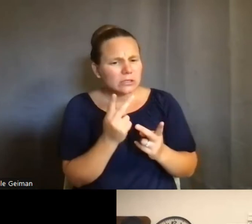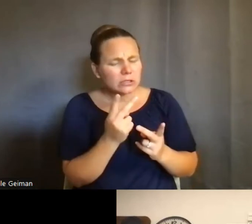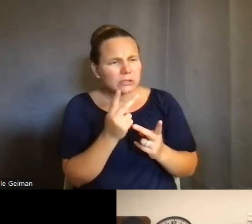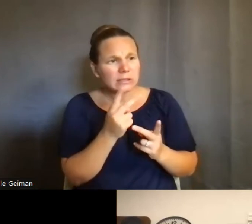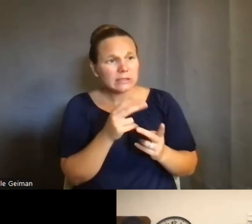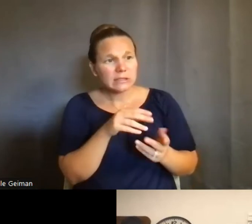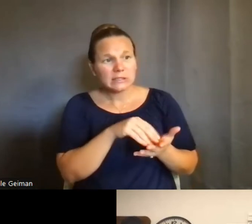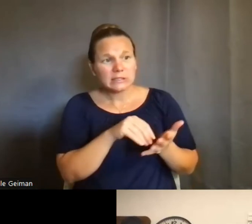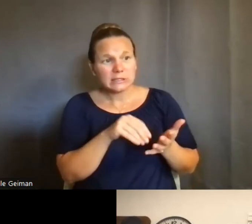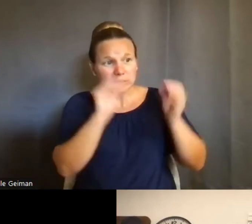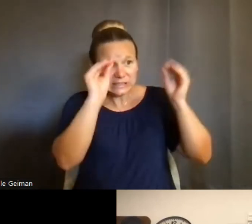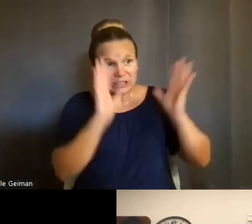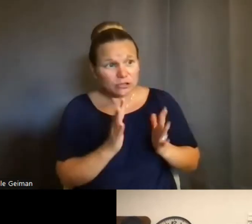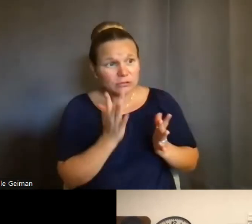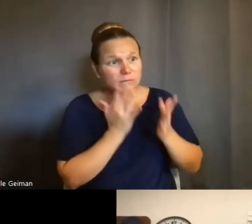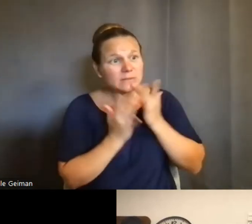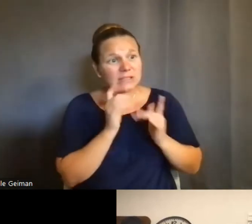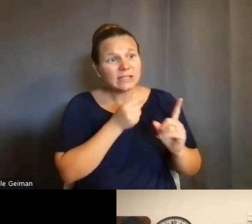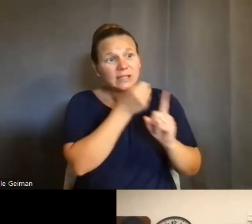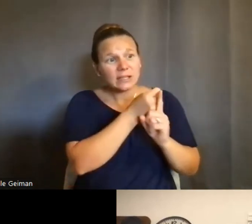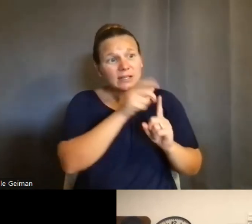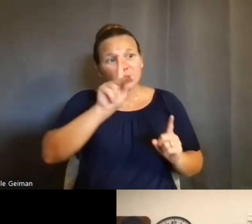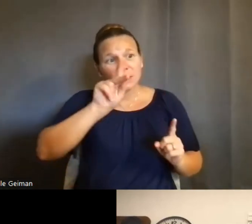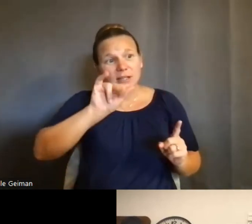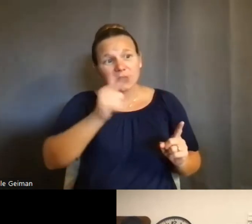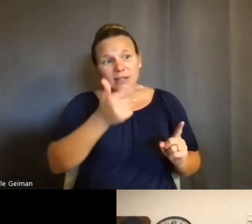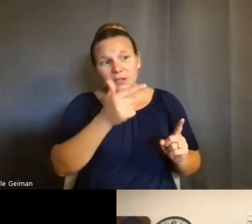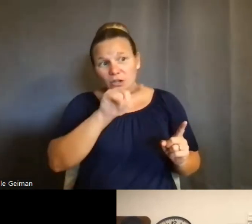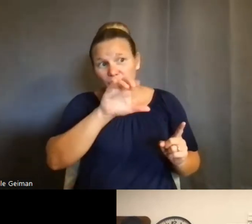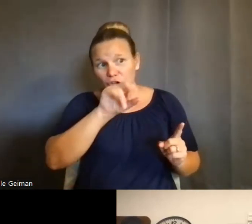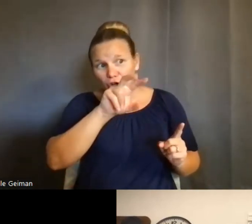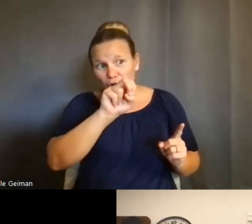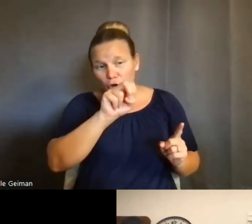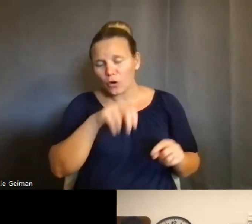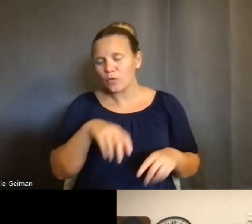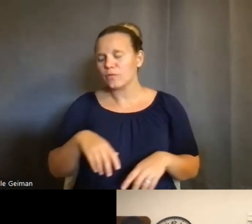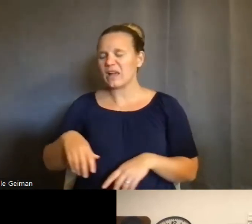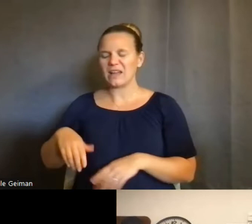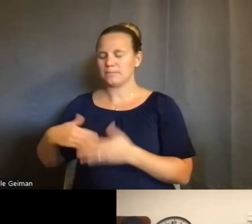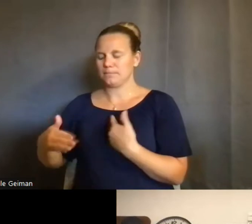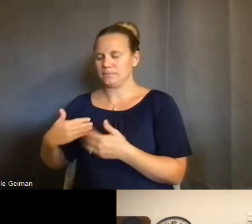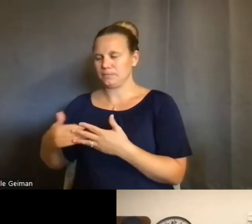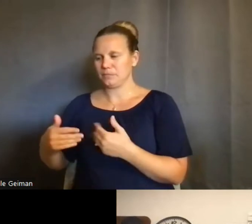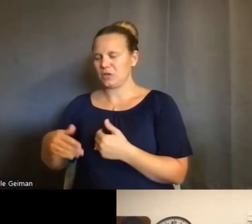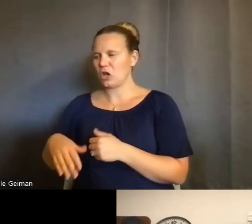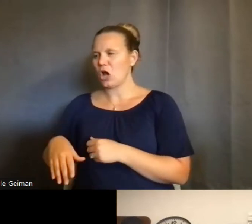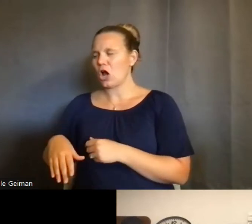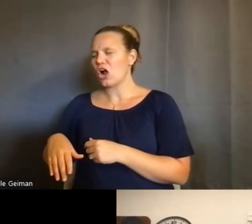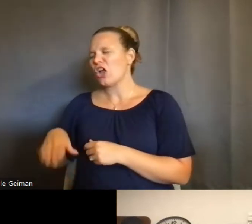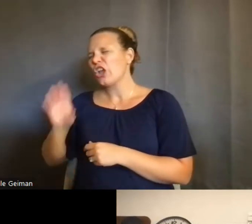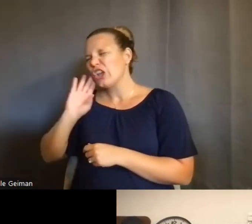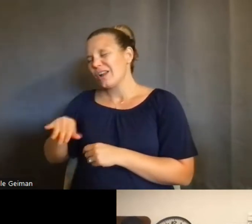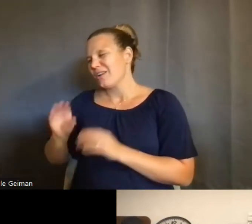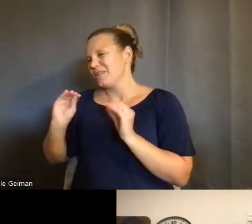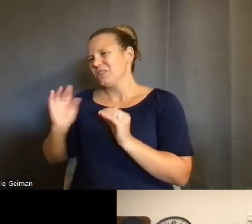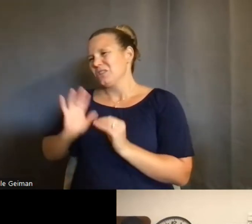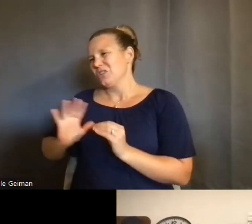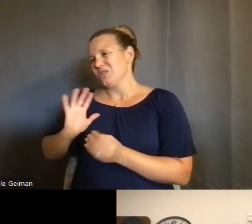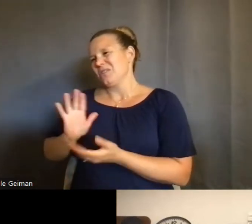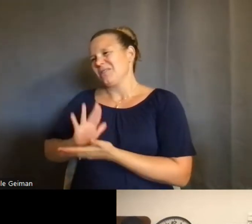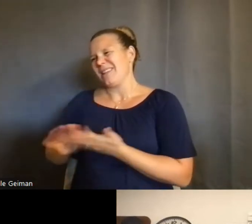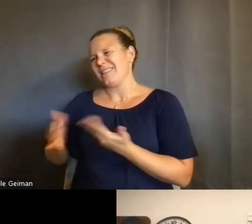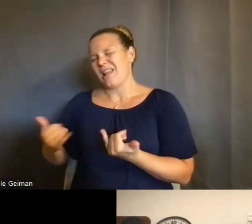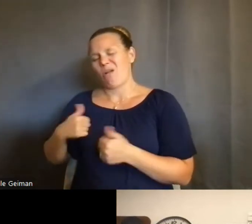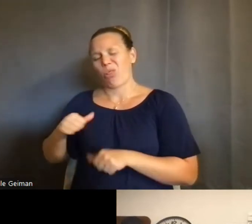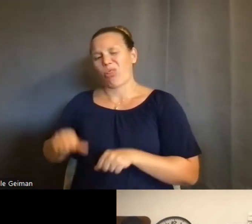Cove? And either way, what would you say to a student who's like, teaching used to look pretty nice, but now I'm not so